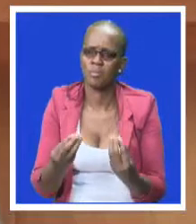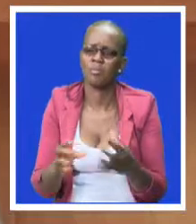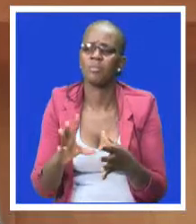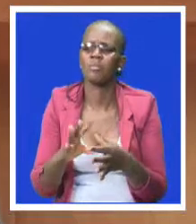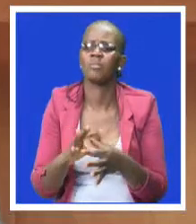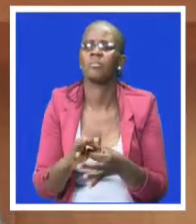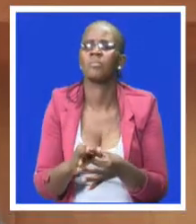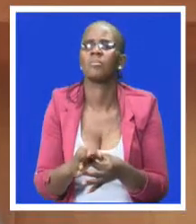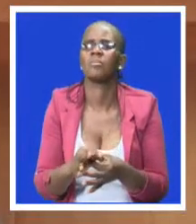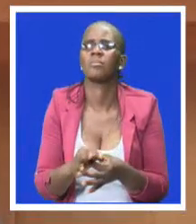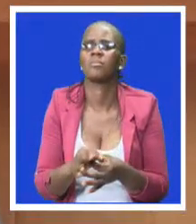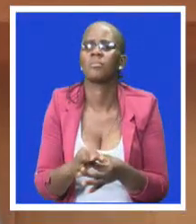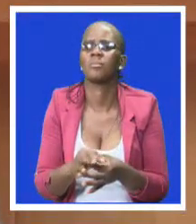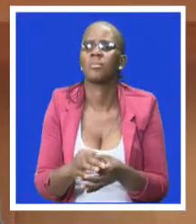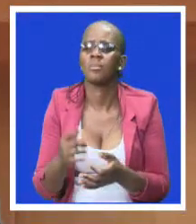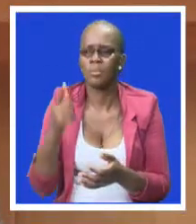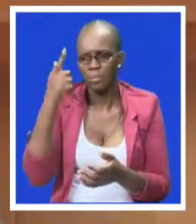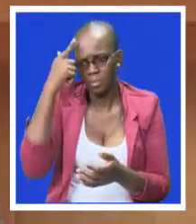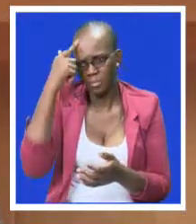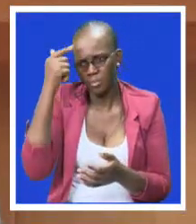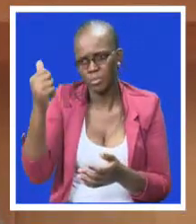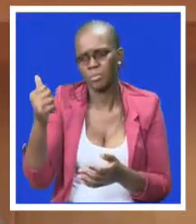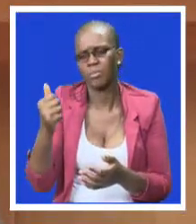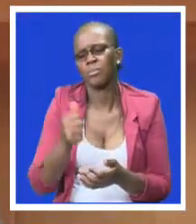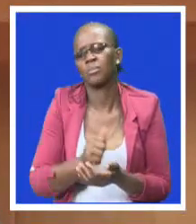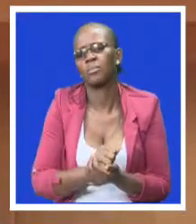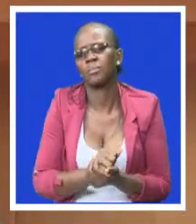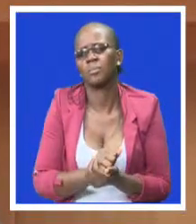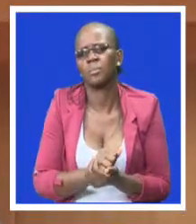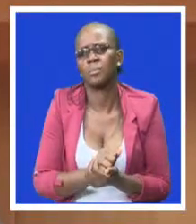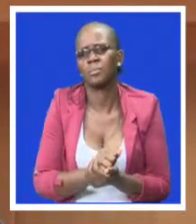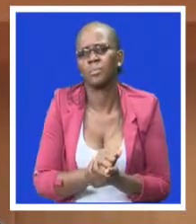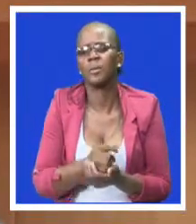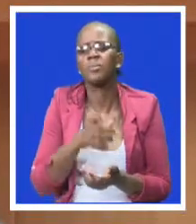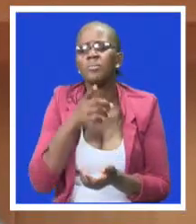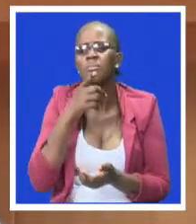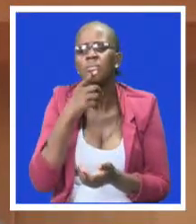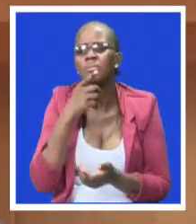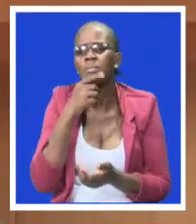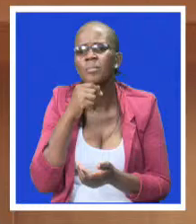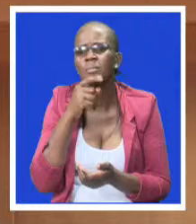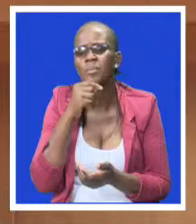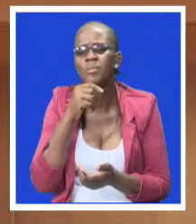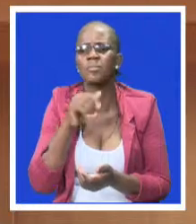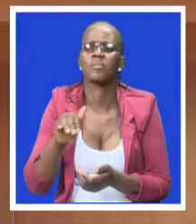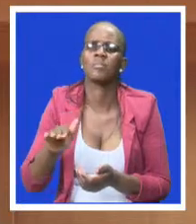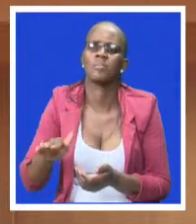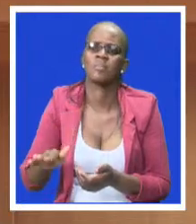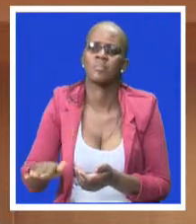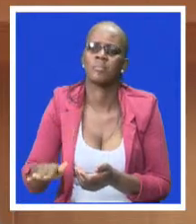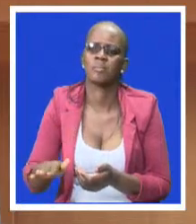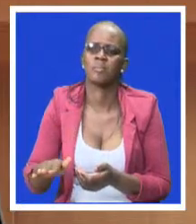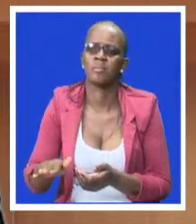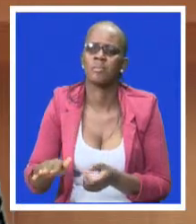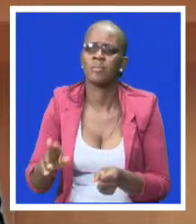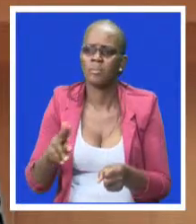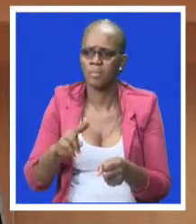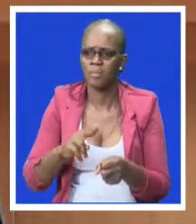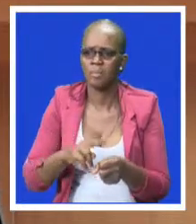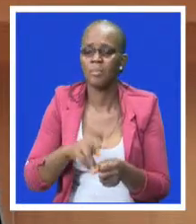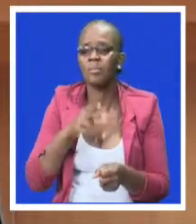also to know or to explain who the San and the Khoikhoi were. Okay. This is what I want them to